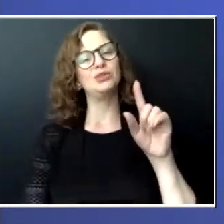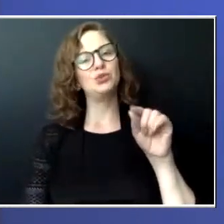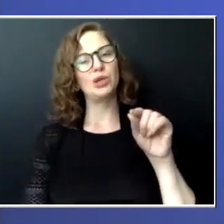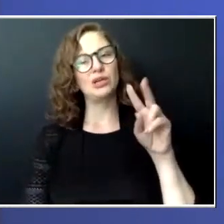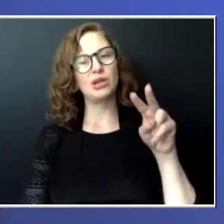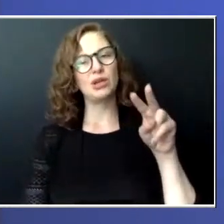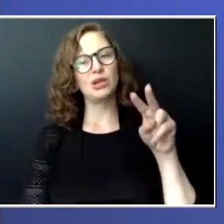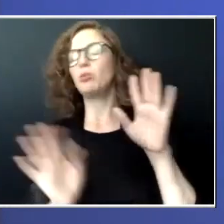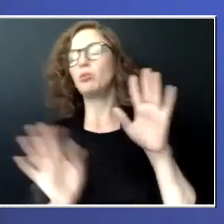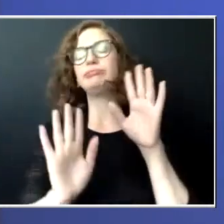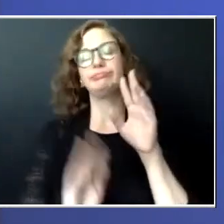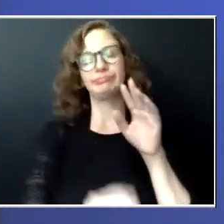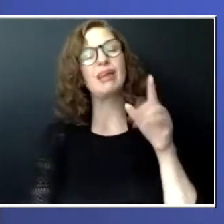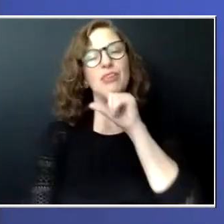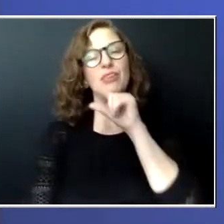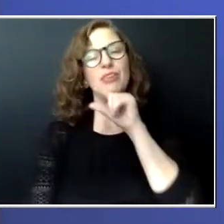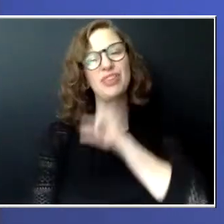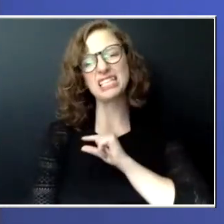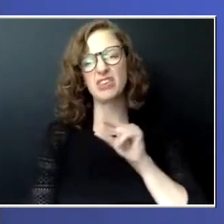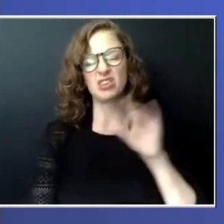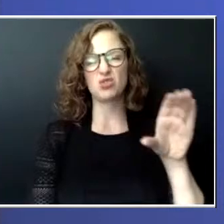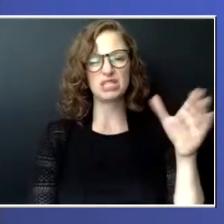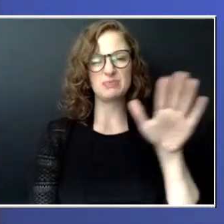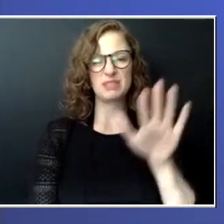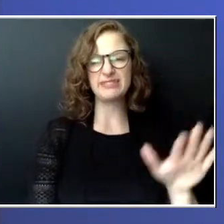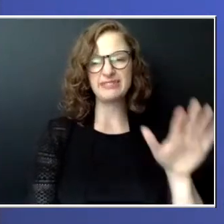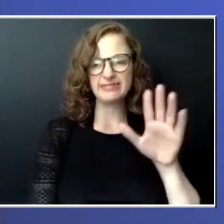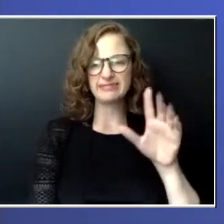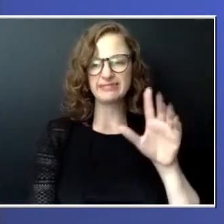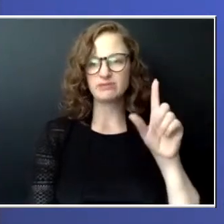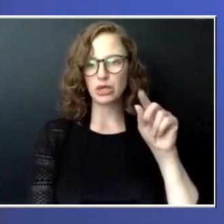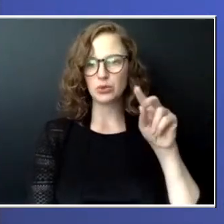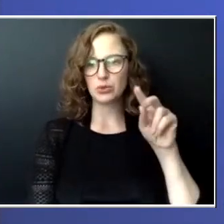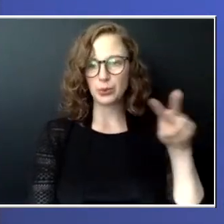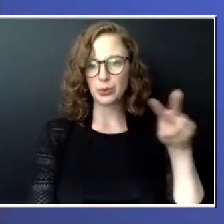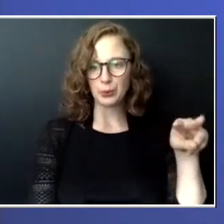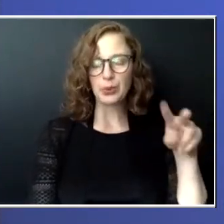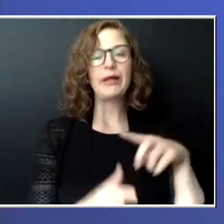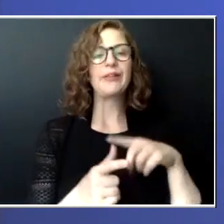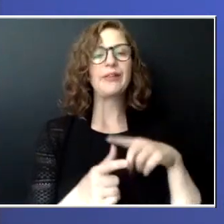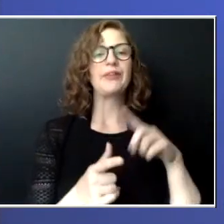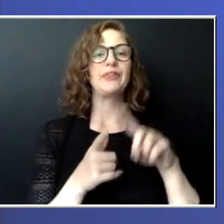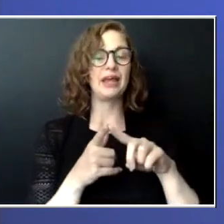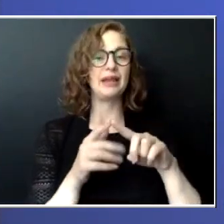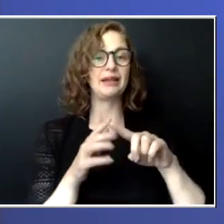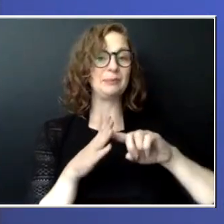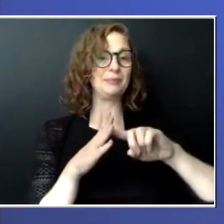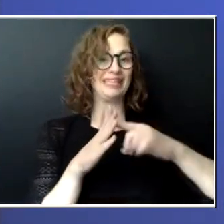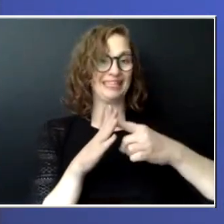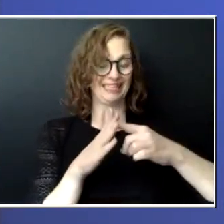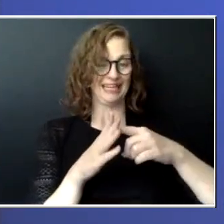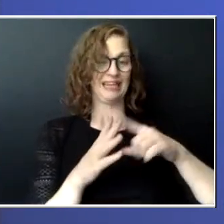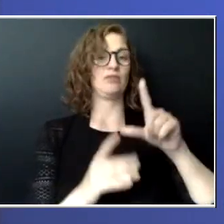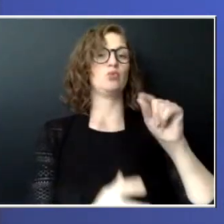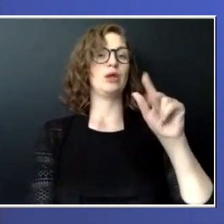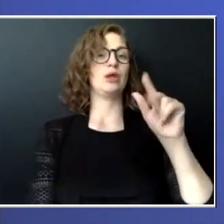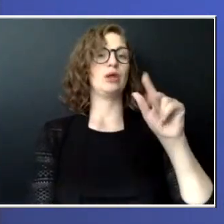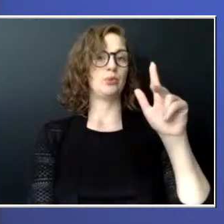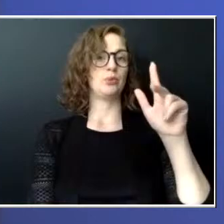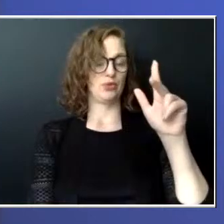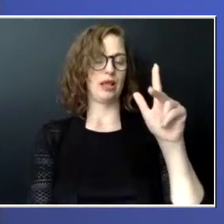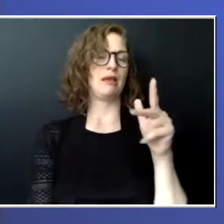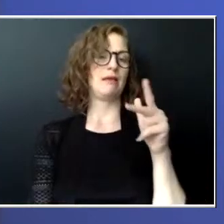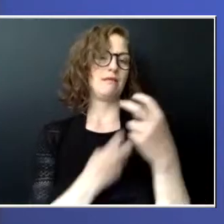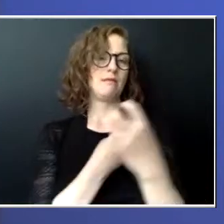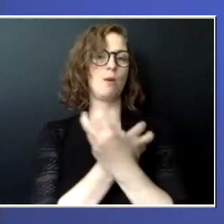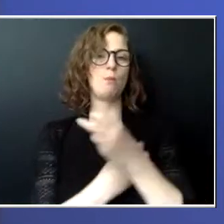Thanksgiving-ish, Christmas-ish, and then about the first of the year after the bone marrow biopsy, I had, we discovered the